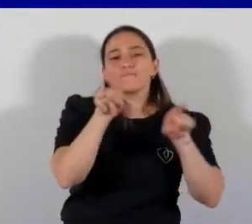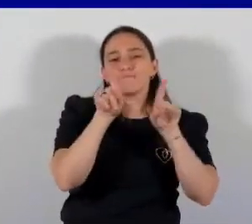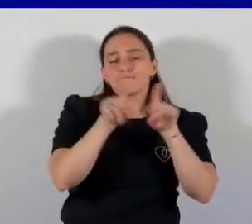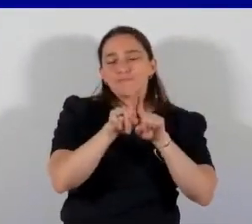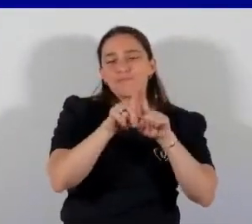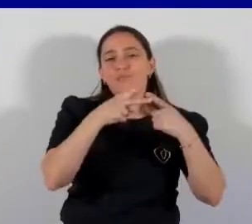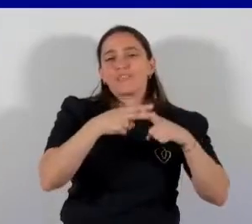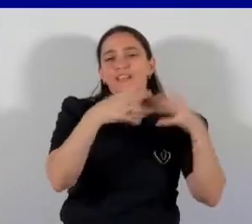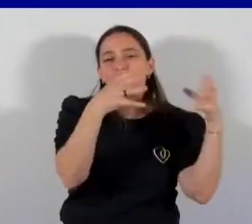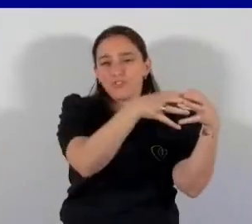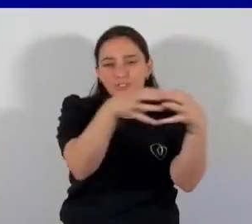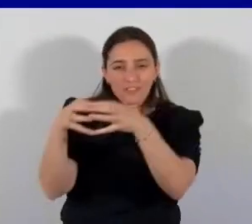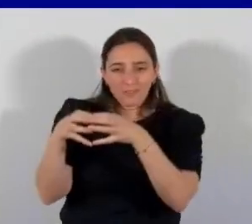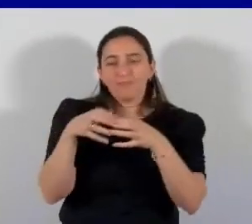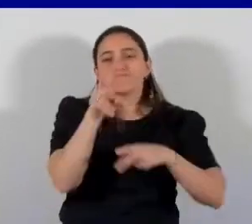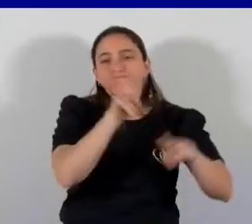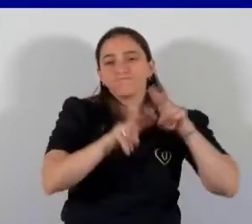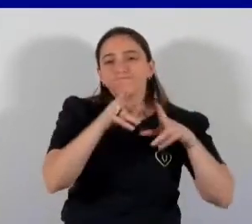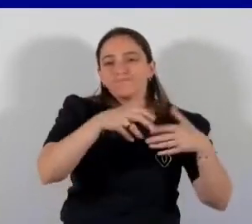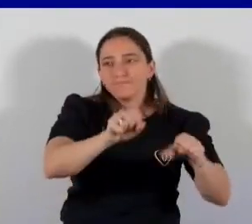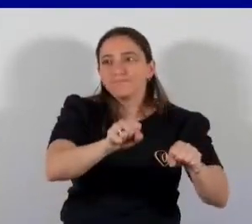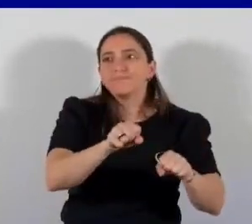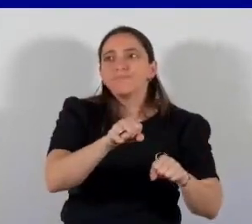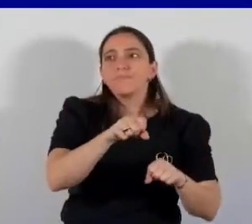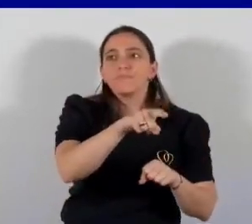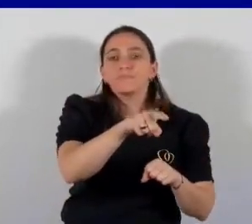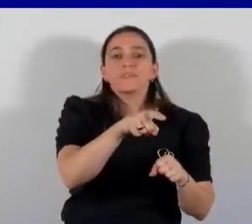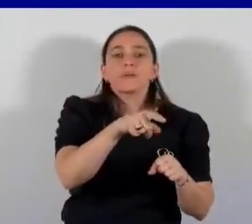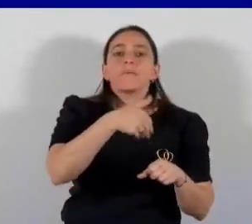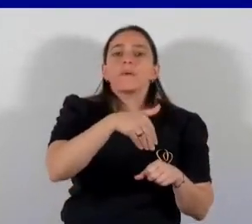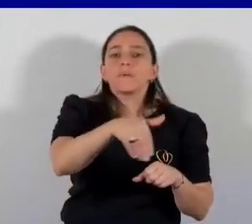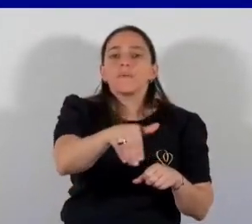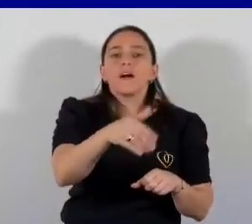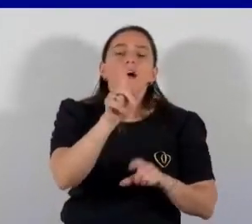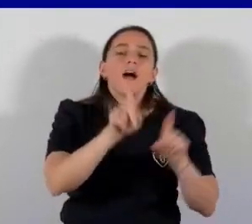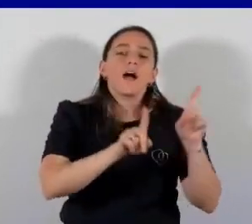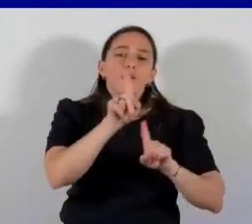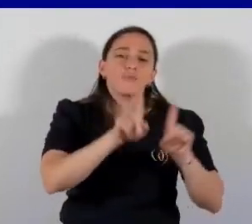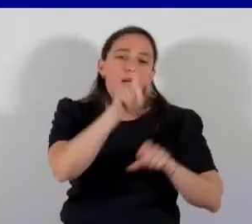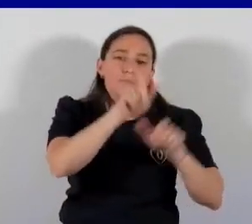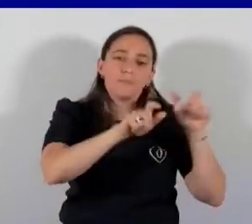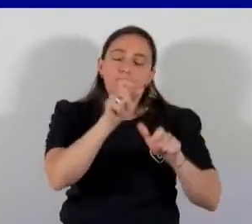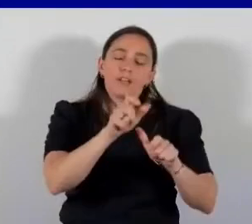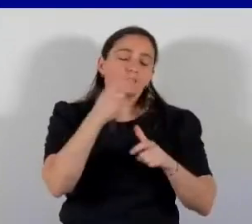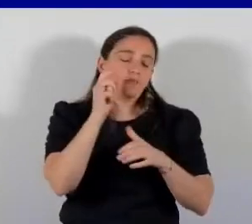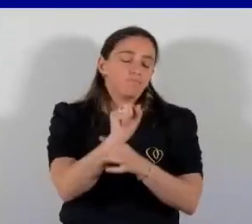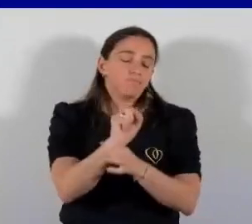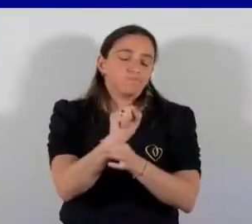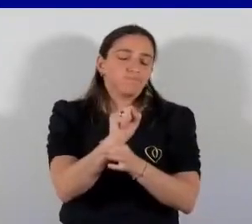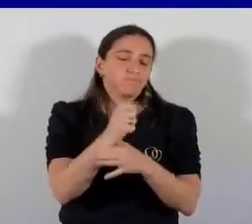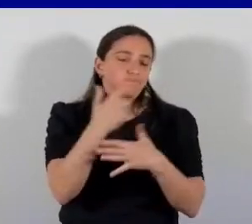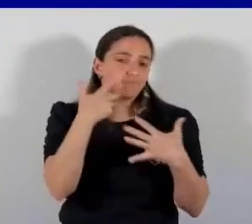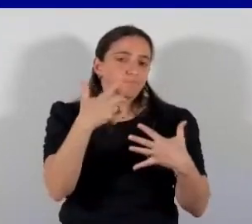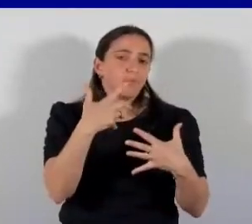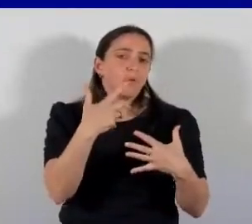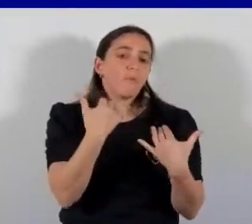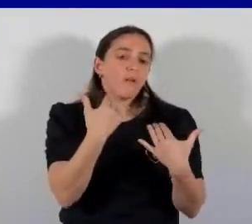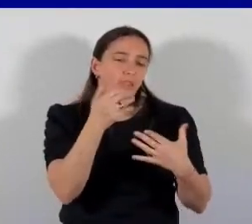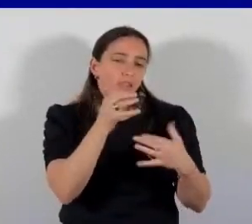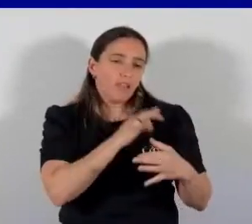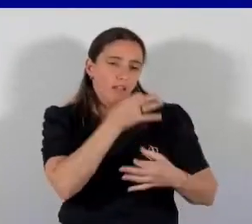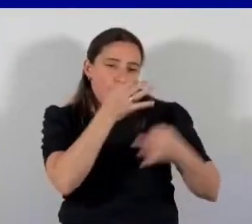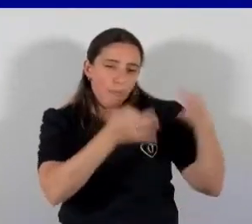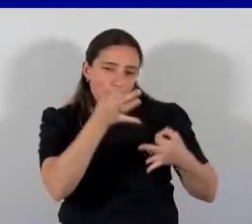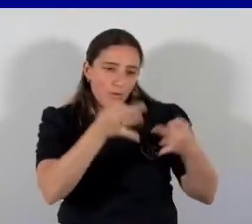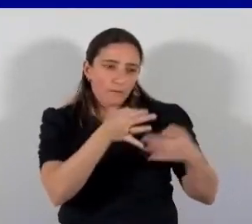seen the search donde, digamos, of those technical teams unas personas where calificadas, there will be some highly qualified